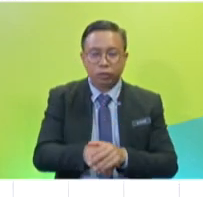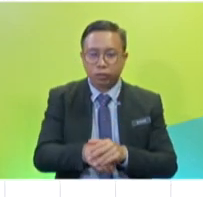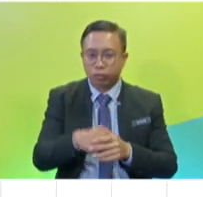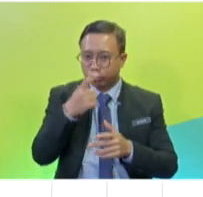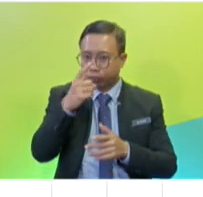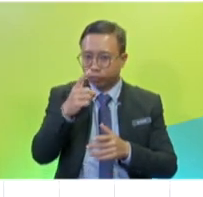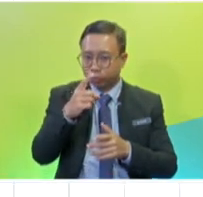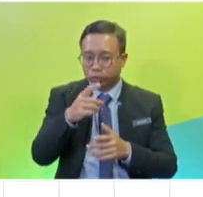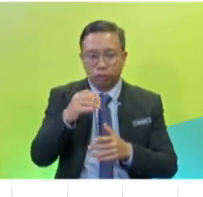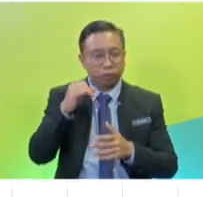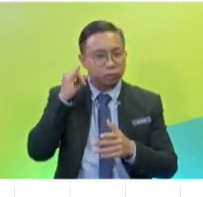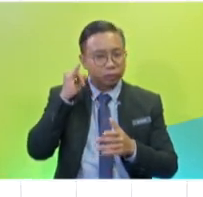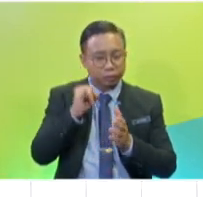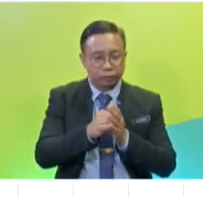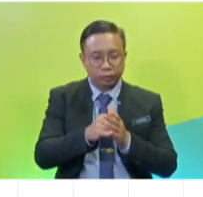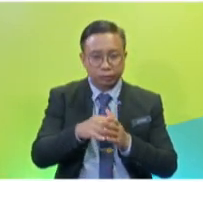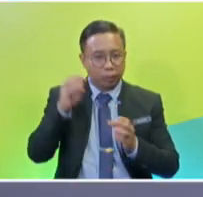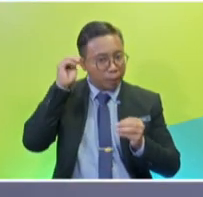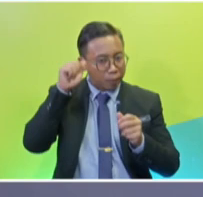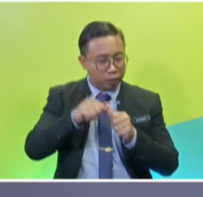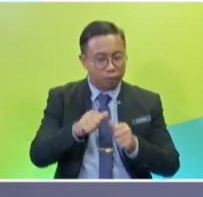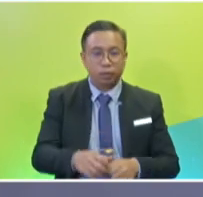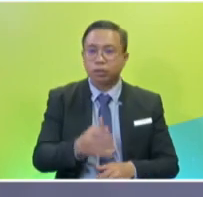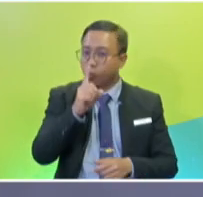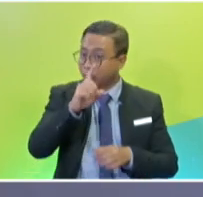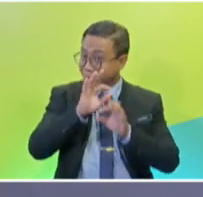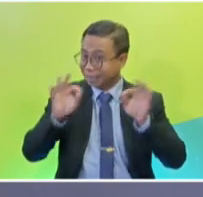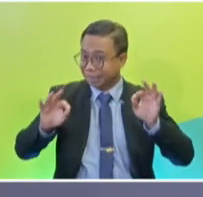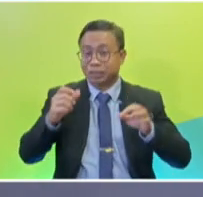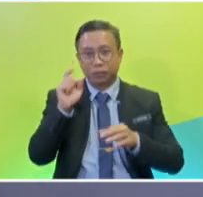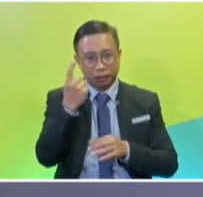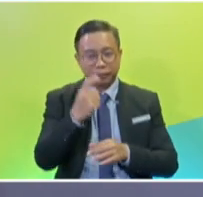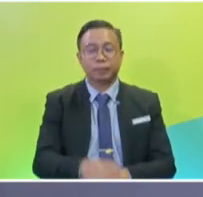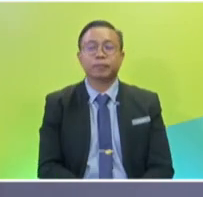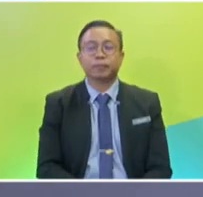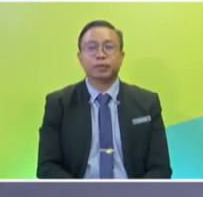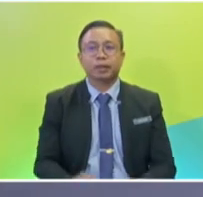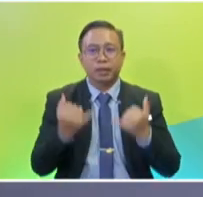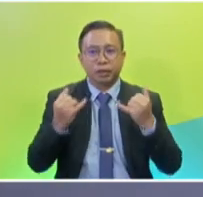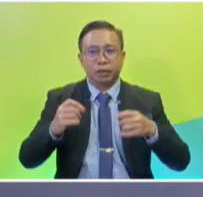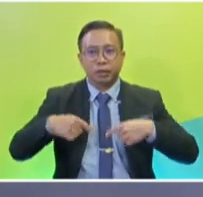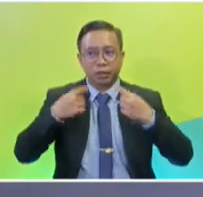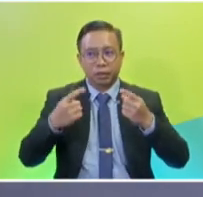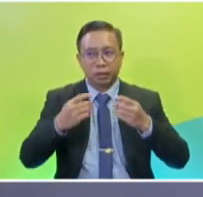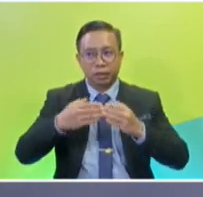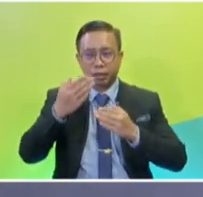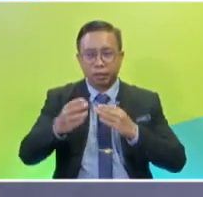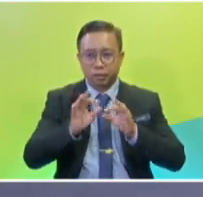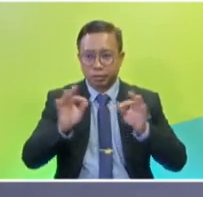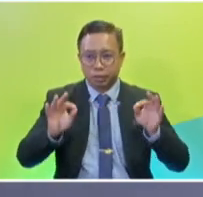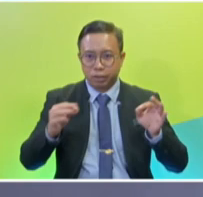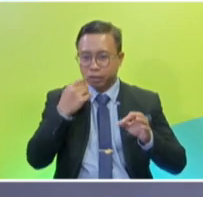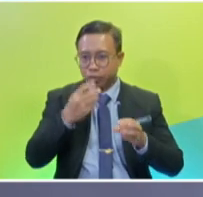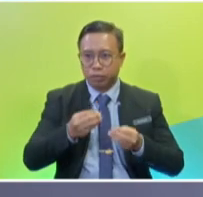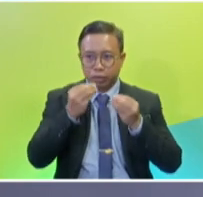memories. Can you see how she combined all this and make that into one sentence? Yes, brilliant. Okay, now let's go to the next sentence. Anyone wants to give it a